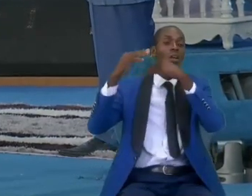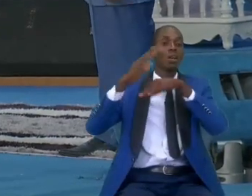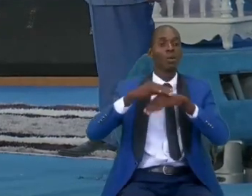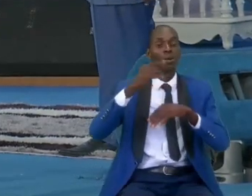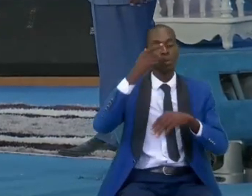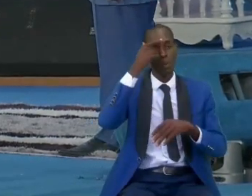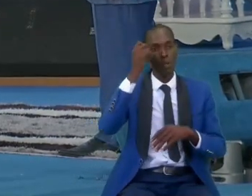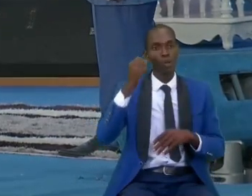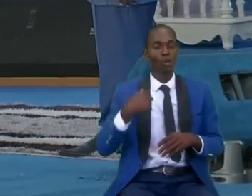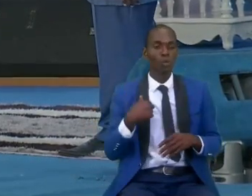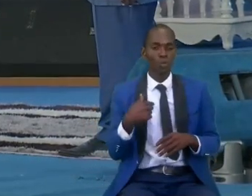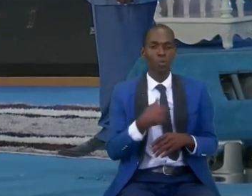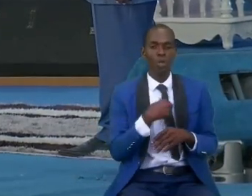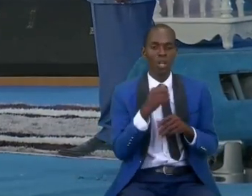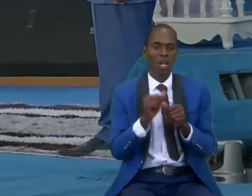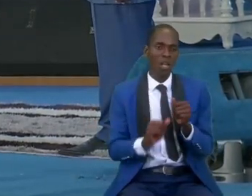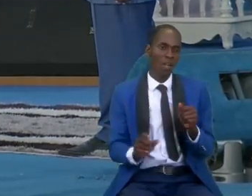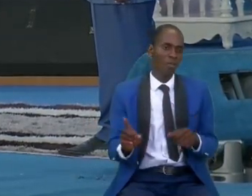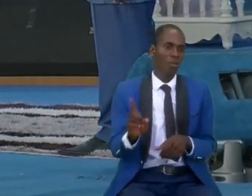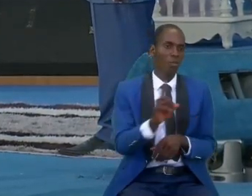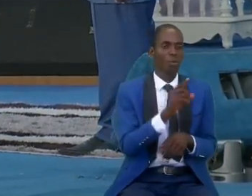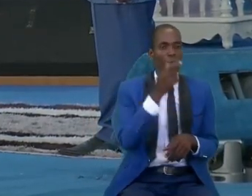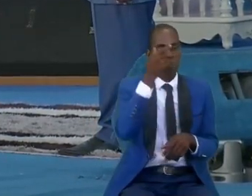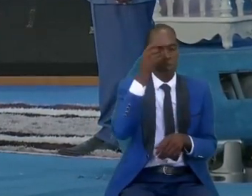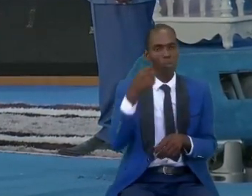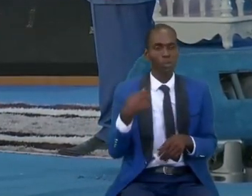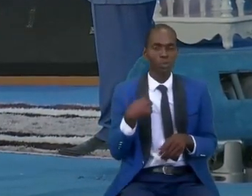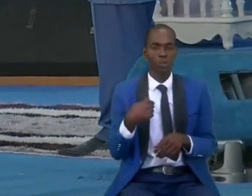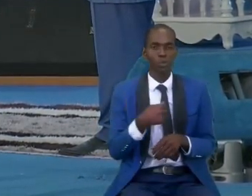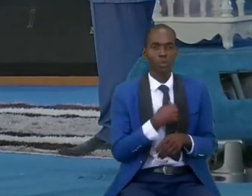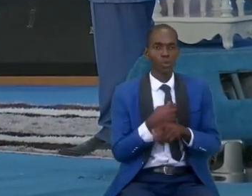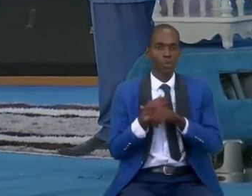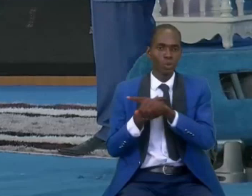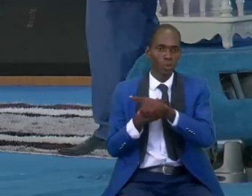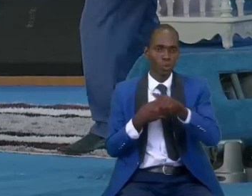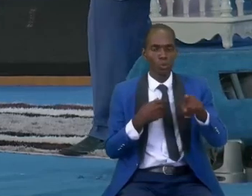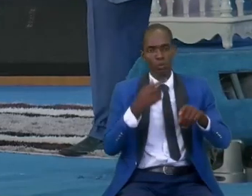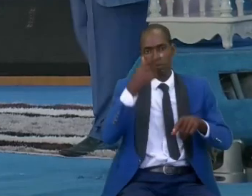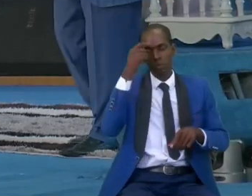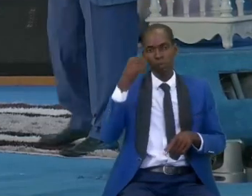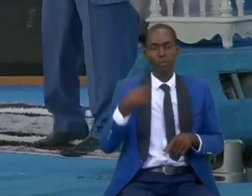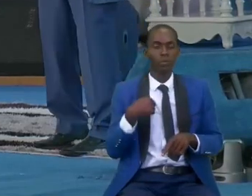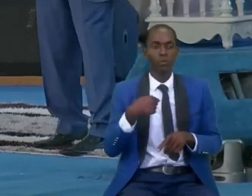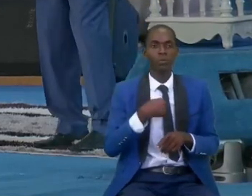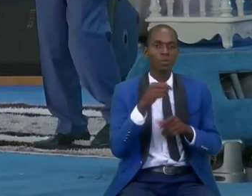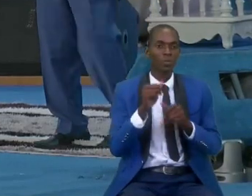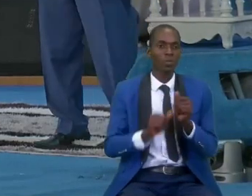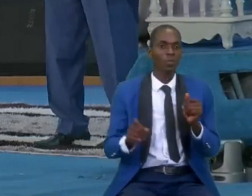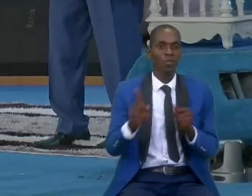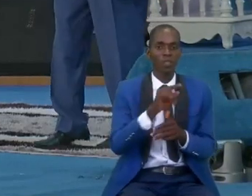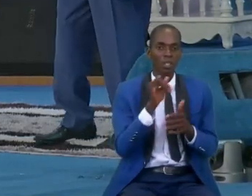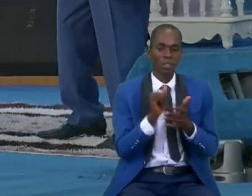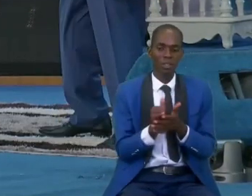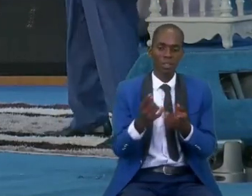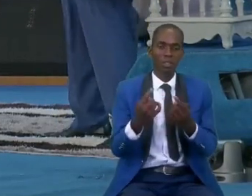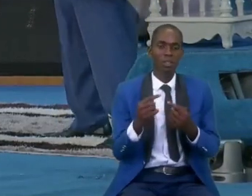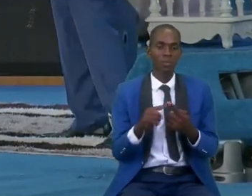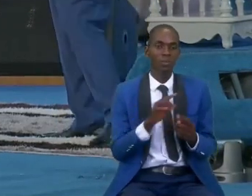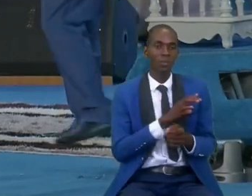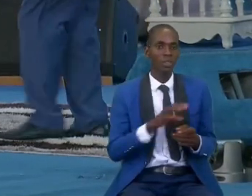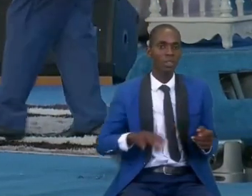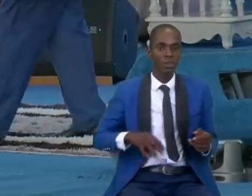you, because we, everyone that comes to Christ, because we are made for